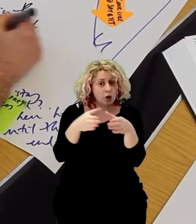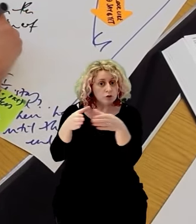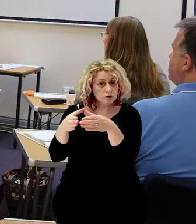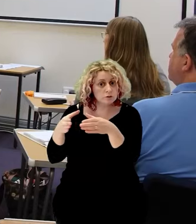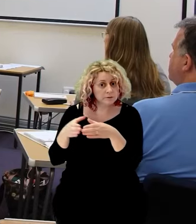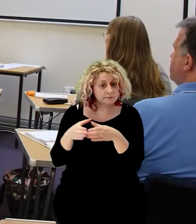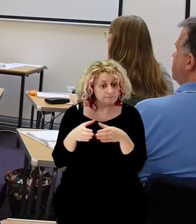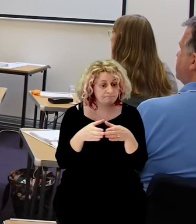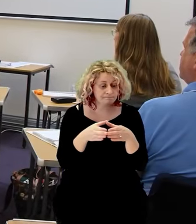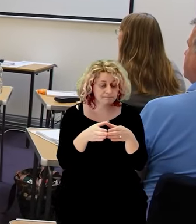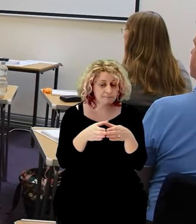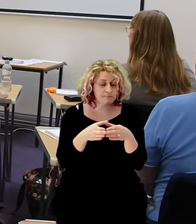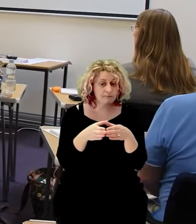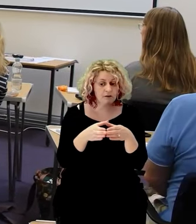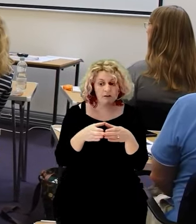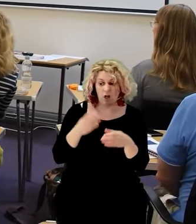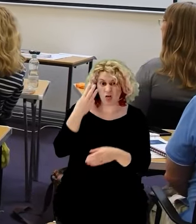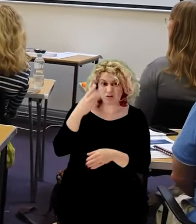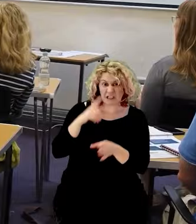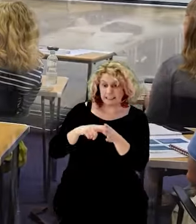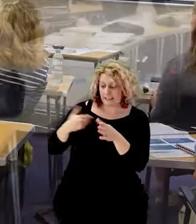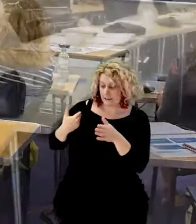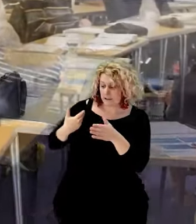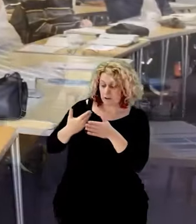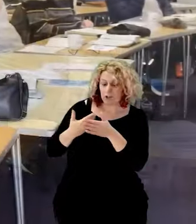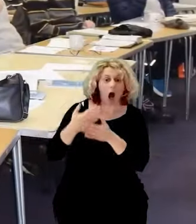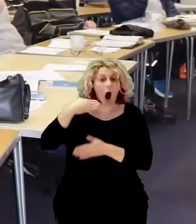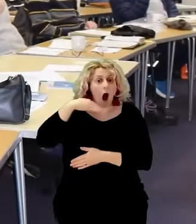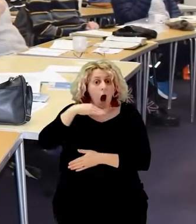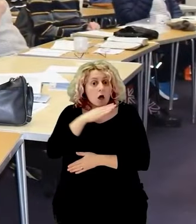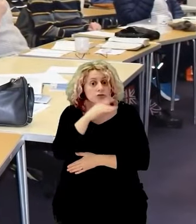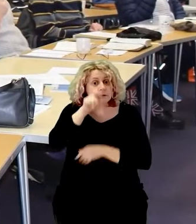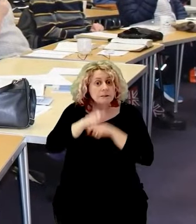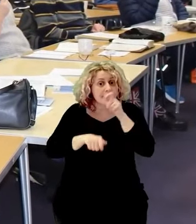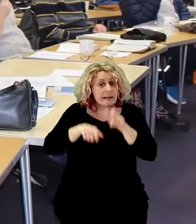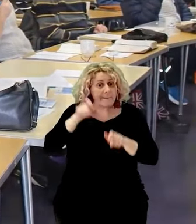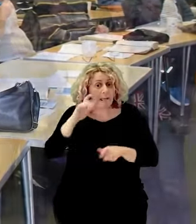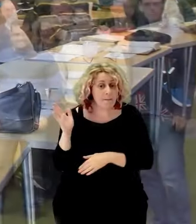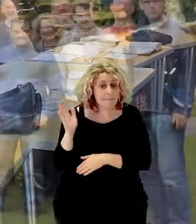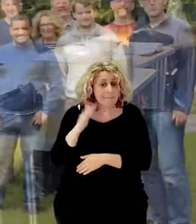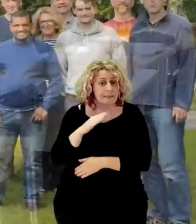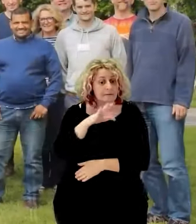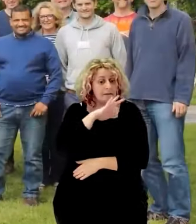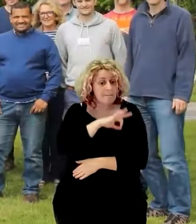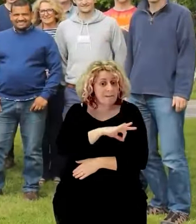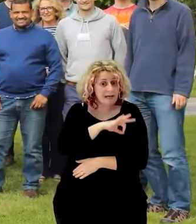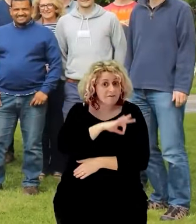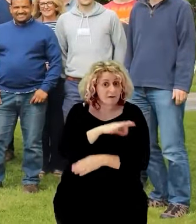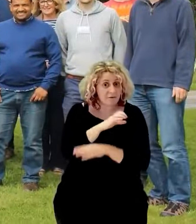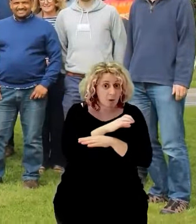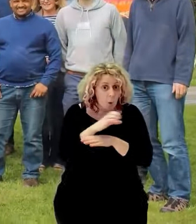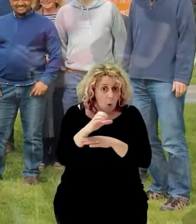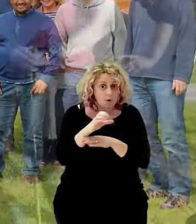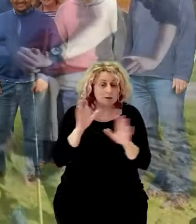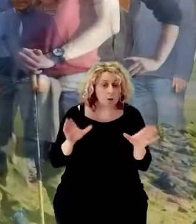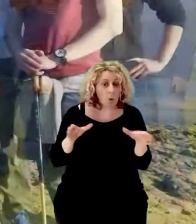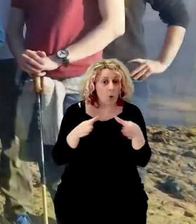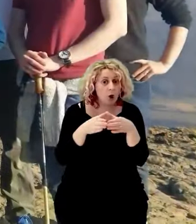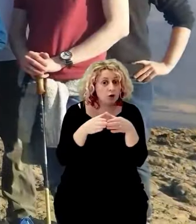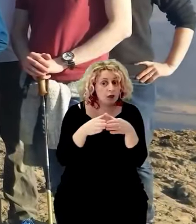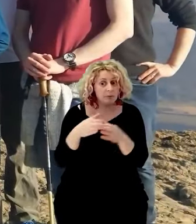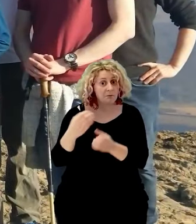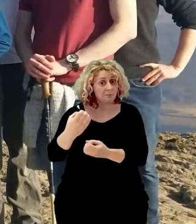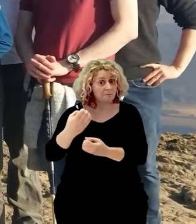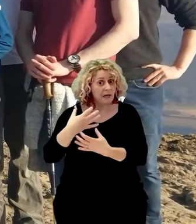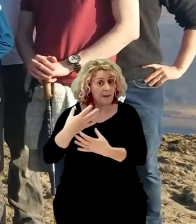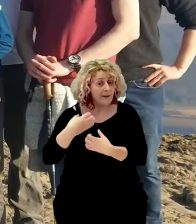Christians. In the last 3 years, hundreds have attended and benefited from the courses and workshops. The feedback has